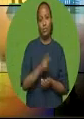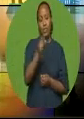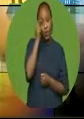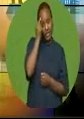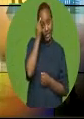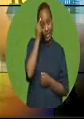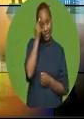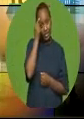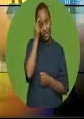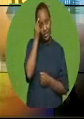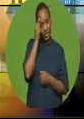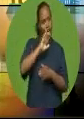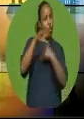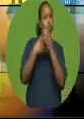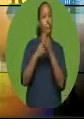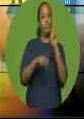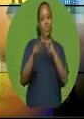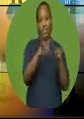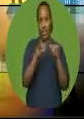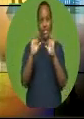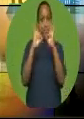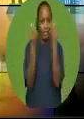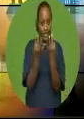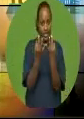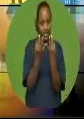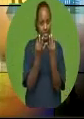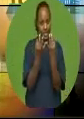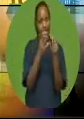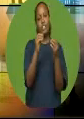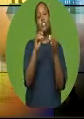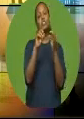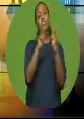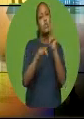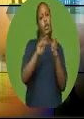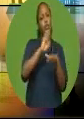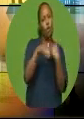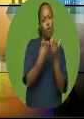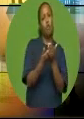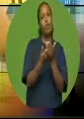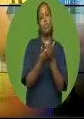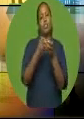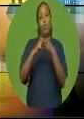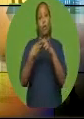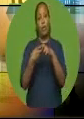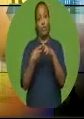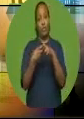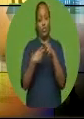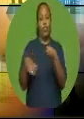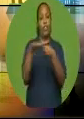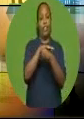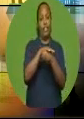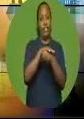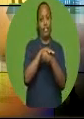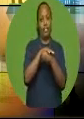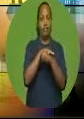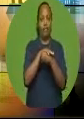If we consider the whole society as a family, then the society also faces the problem of